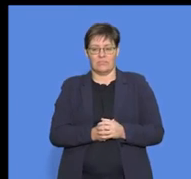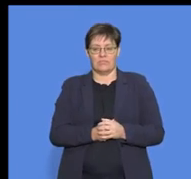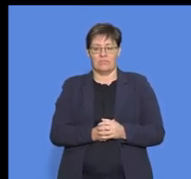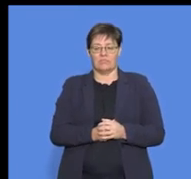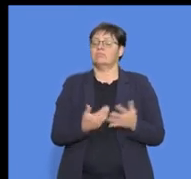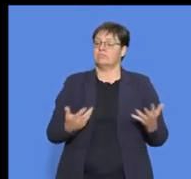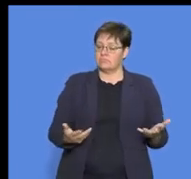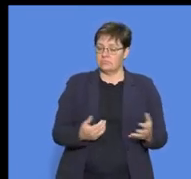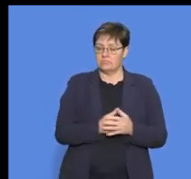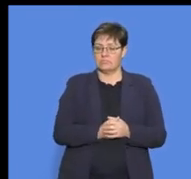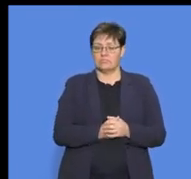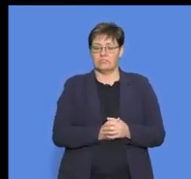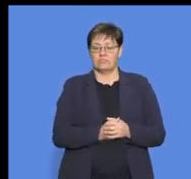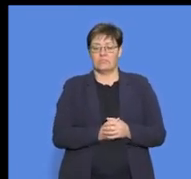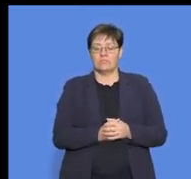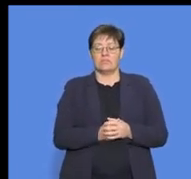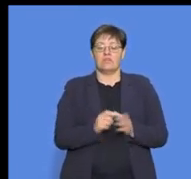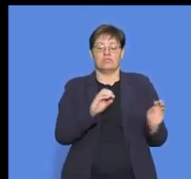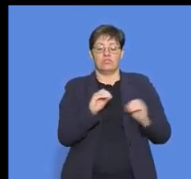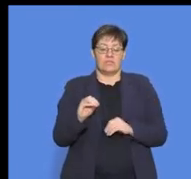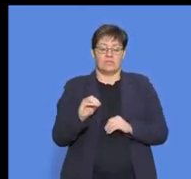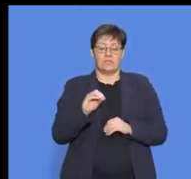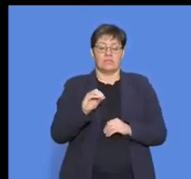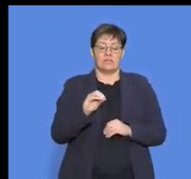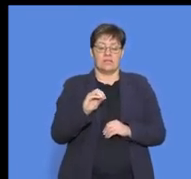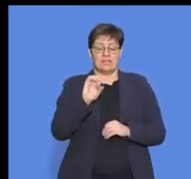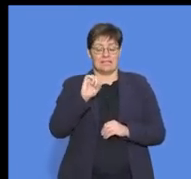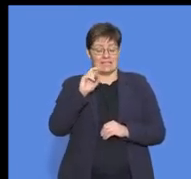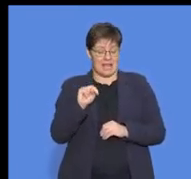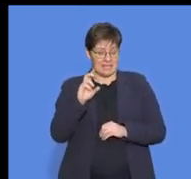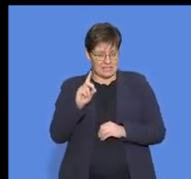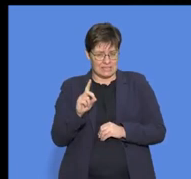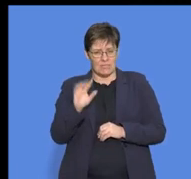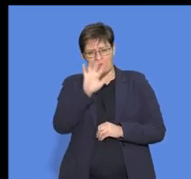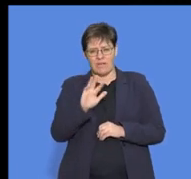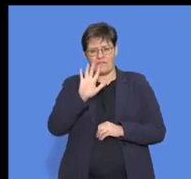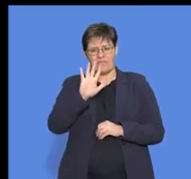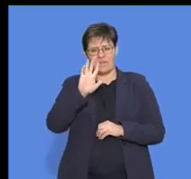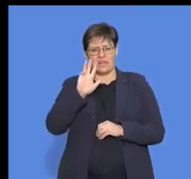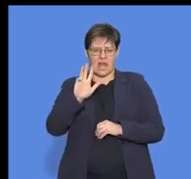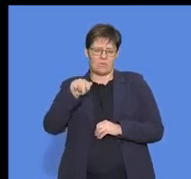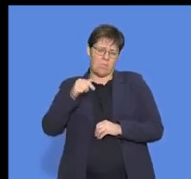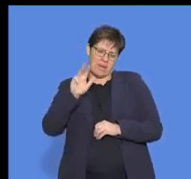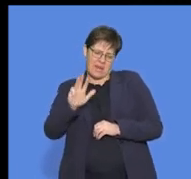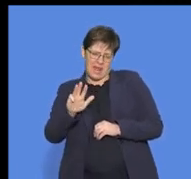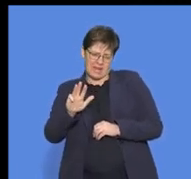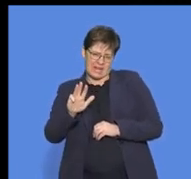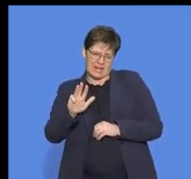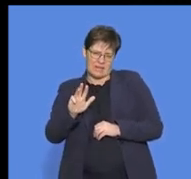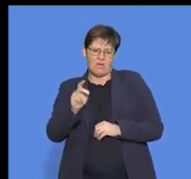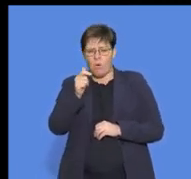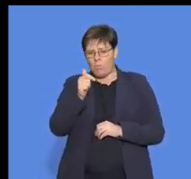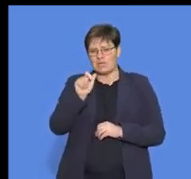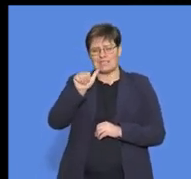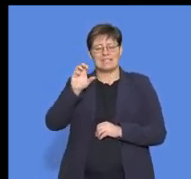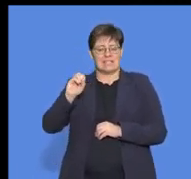quad. Okay, so if you click shift sine D, we end up with D being roughly about 59,9, which